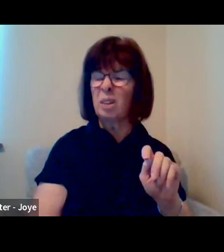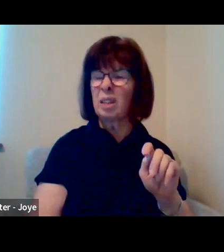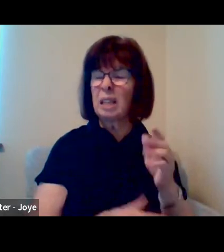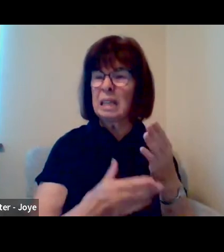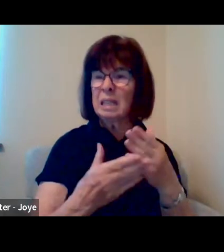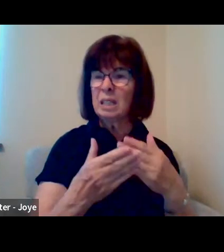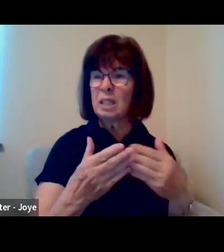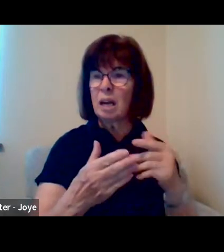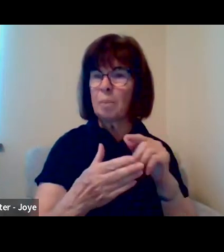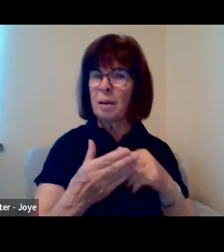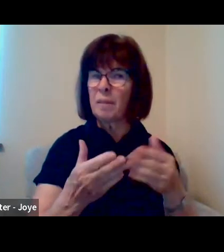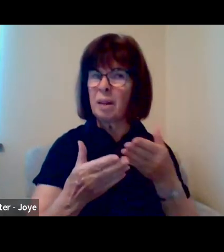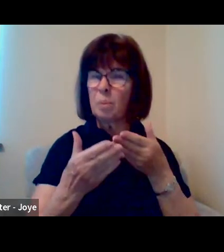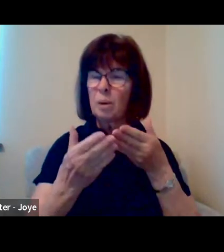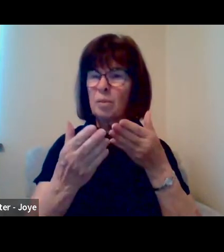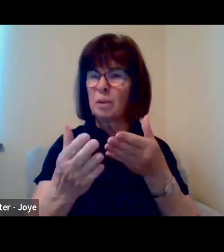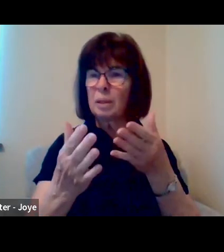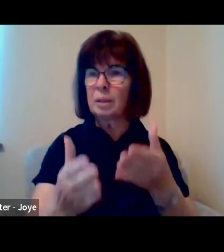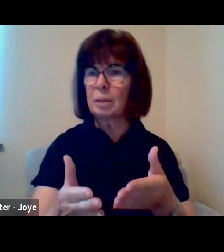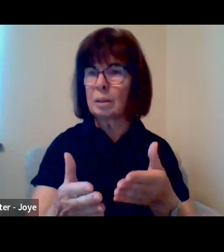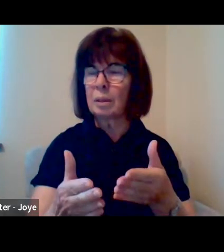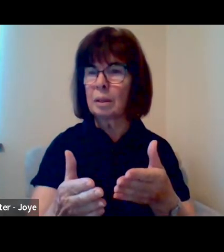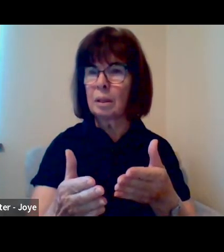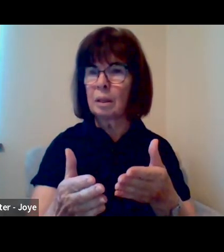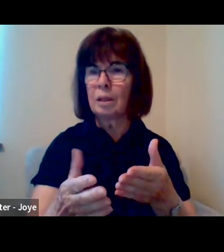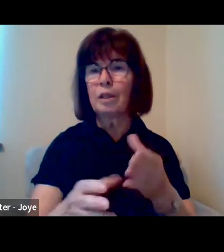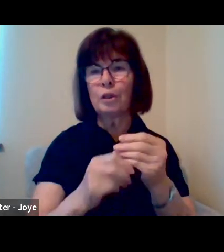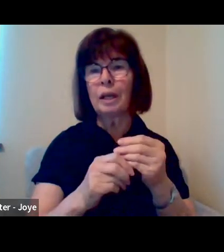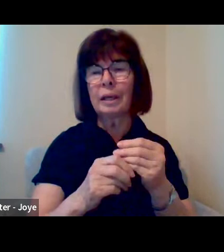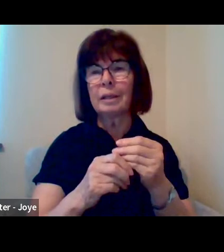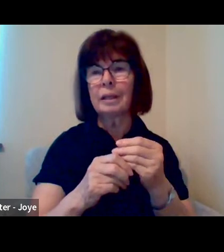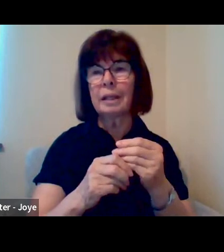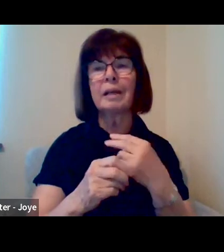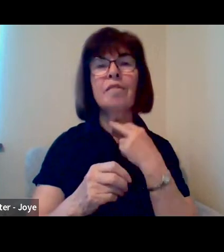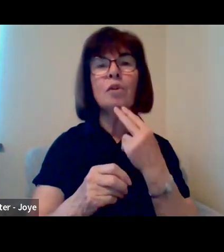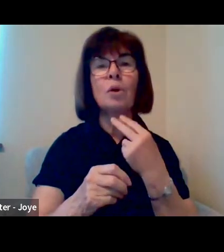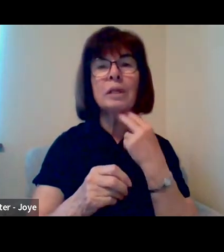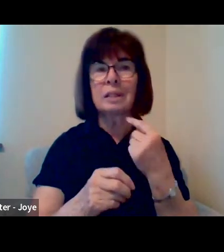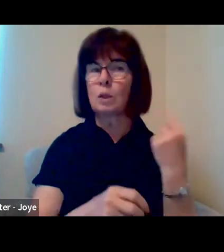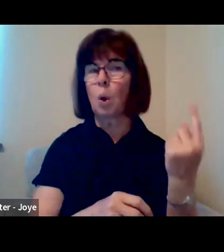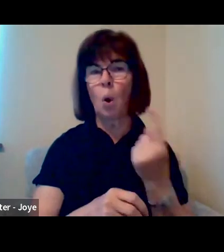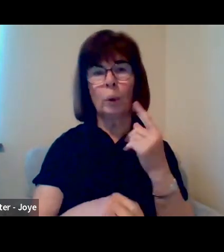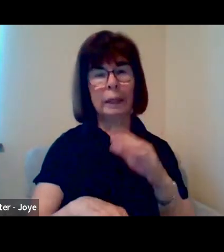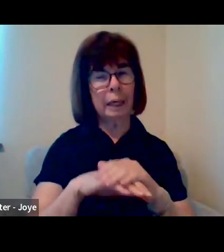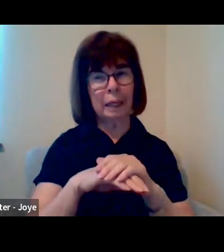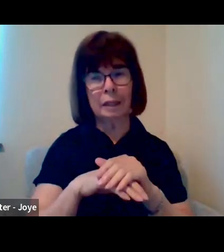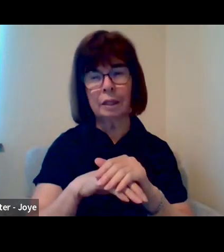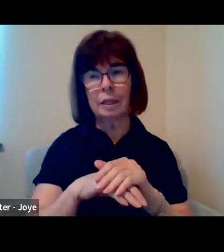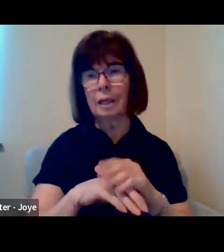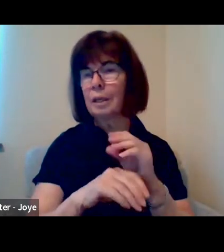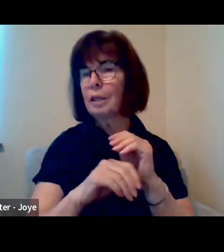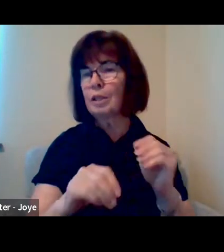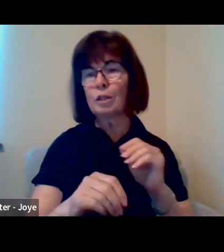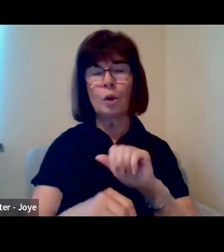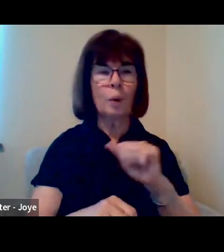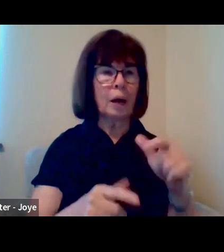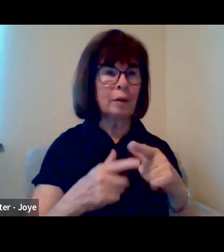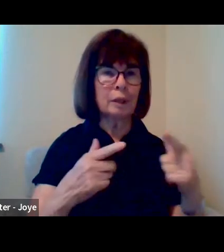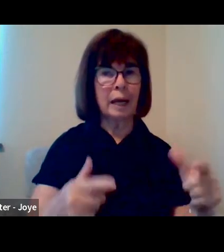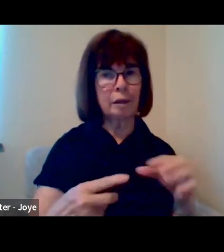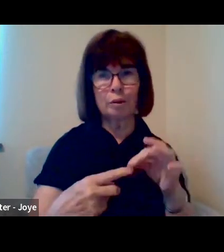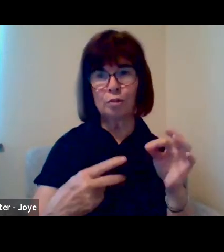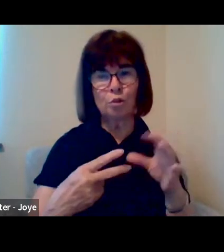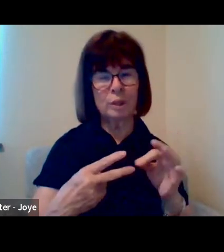the providers, the voicemail, you get voicemail, and the voicemail is only in English. There's no languages for other options and stuff like that.